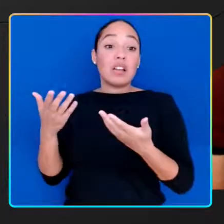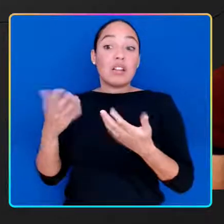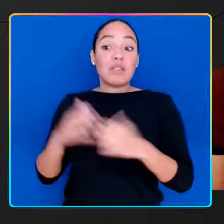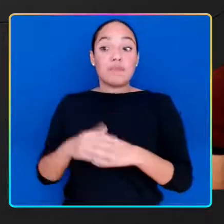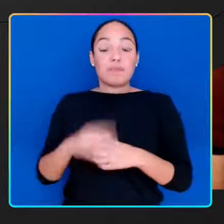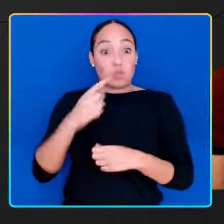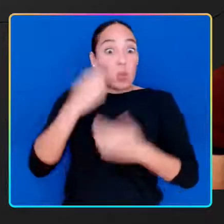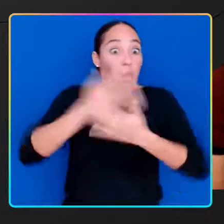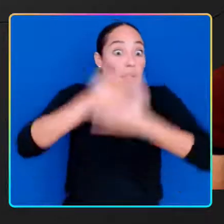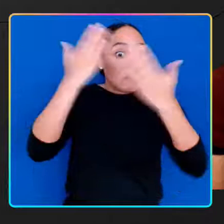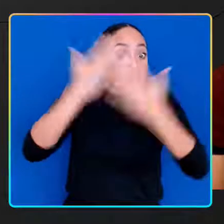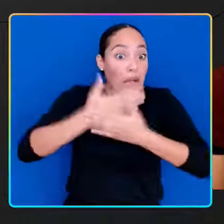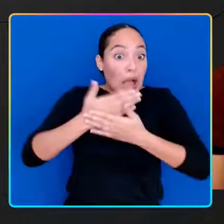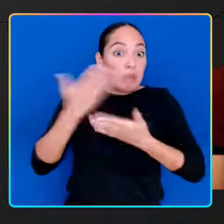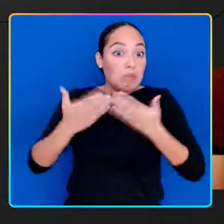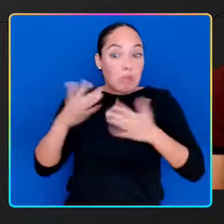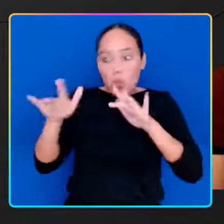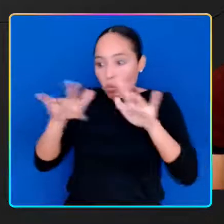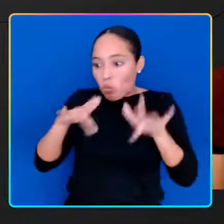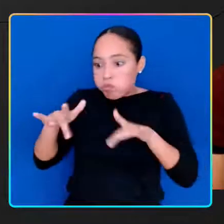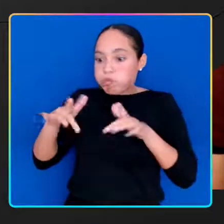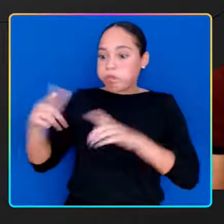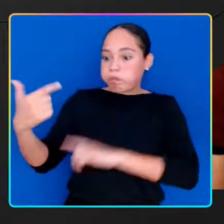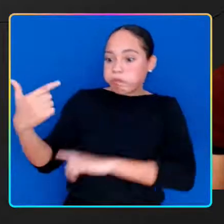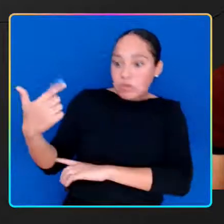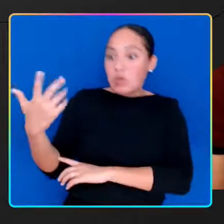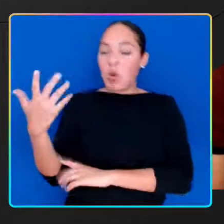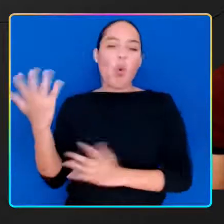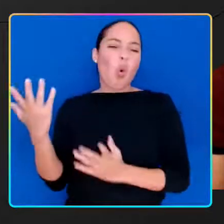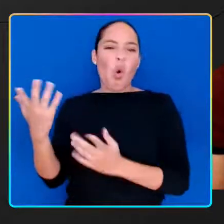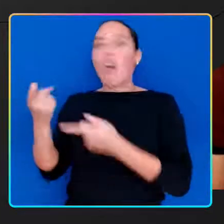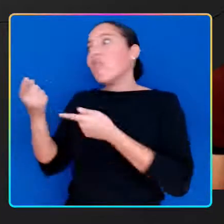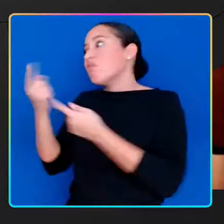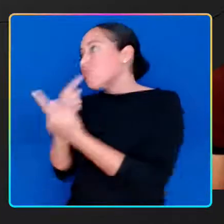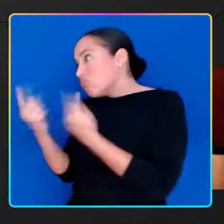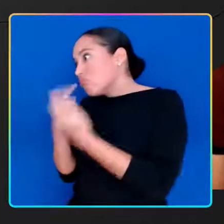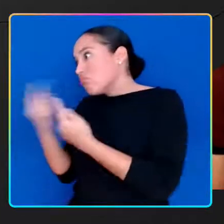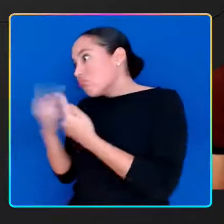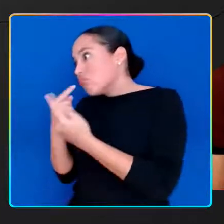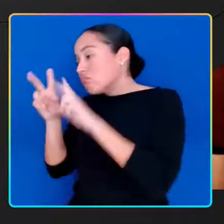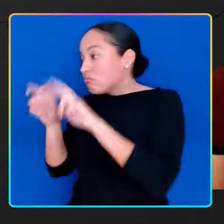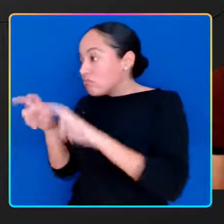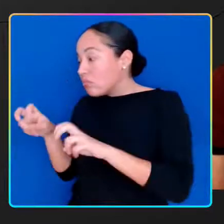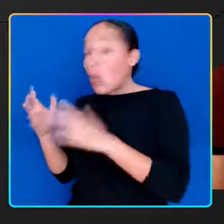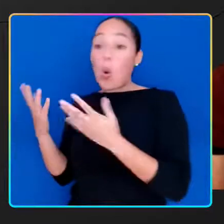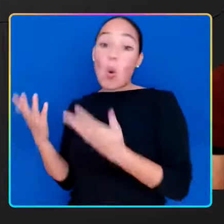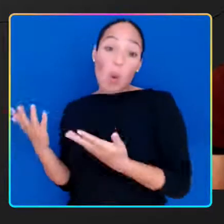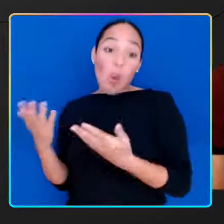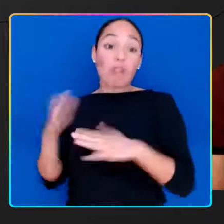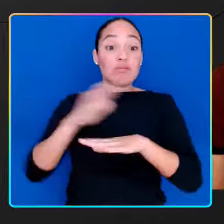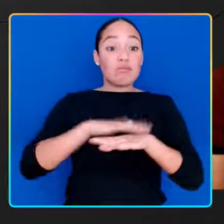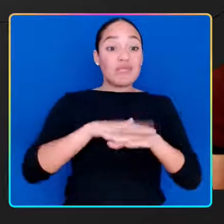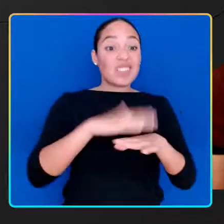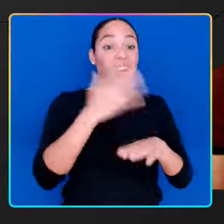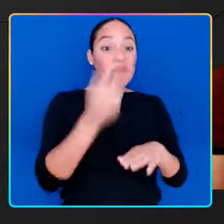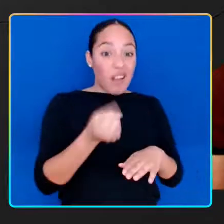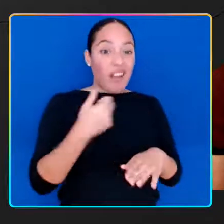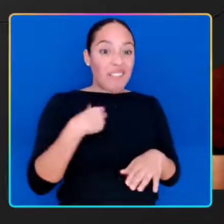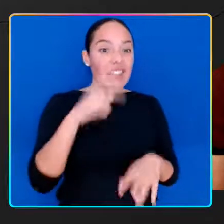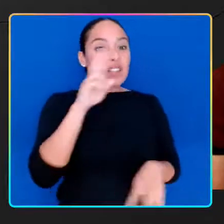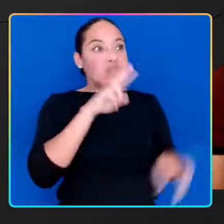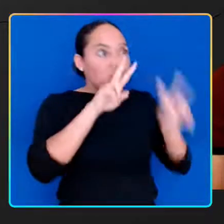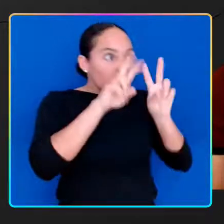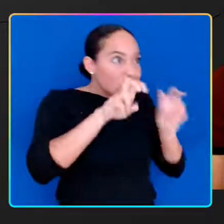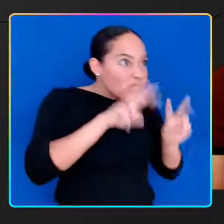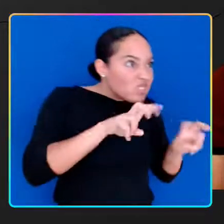meetings. And other time we have free time to explore and see what's around in the new